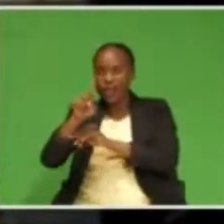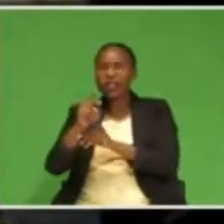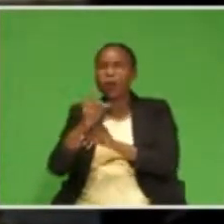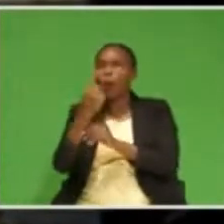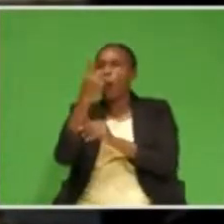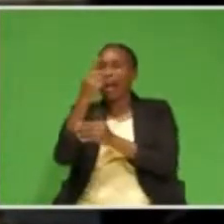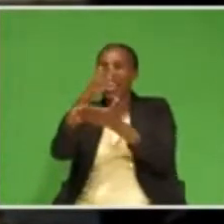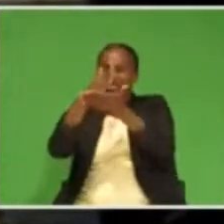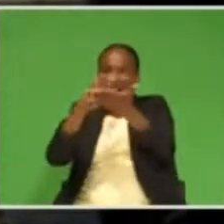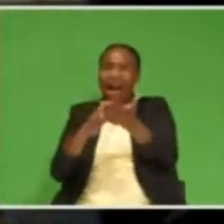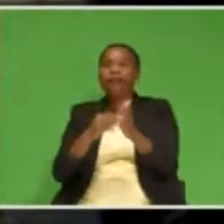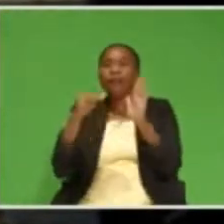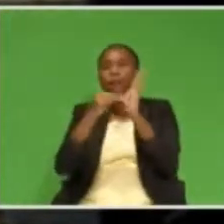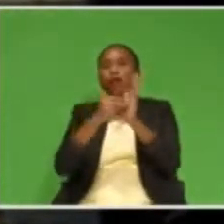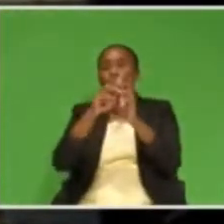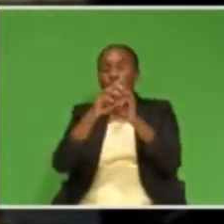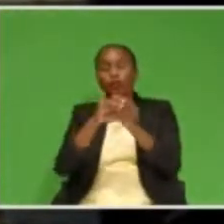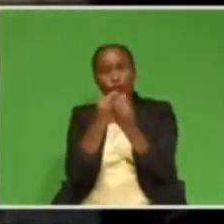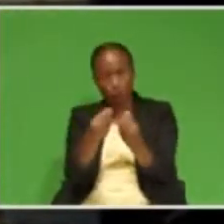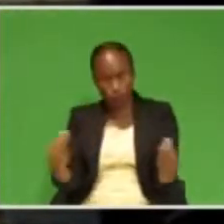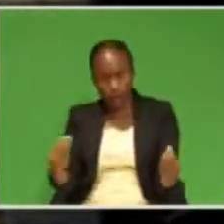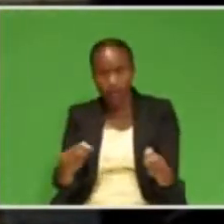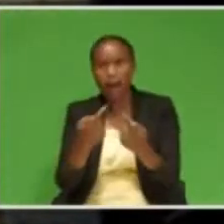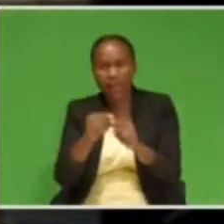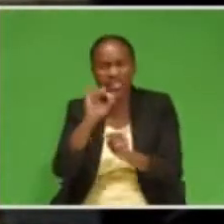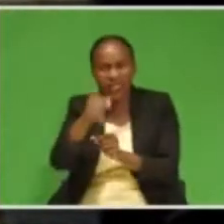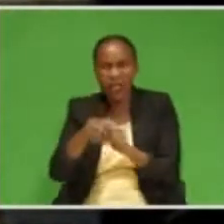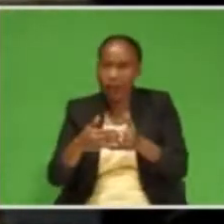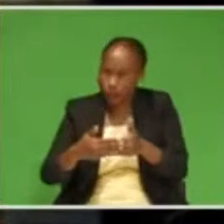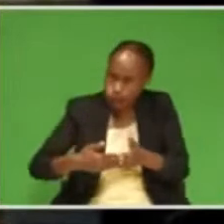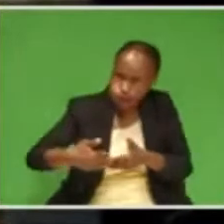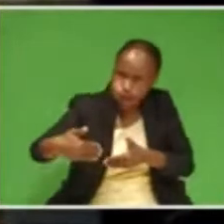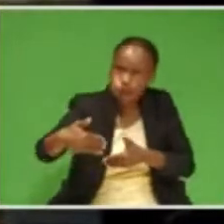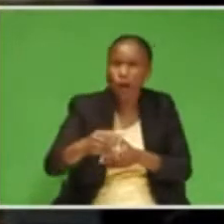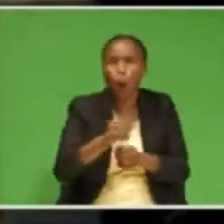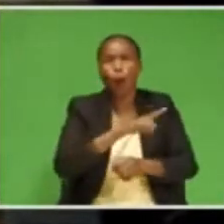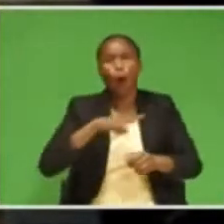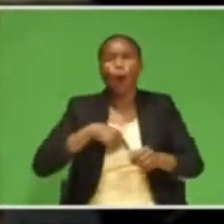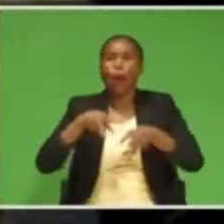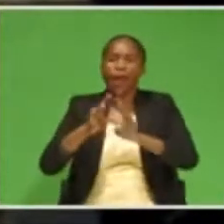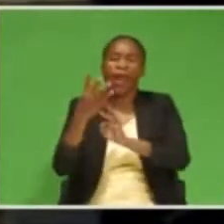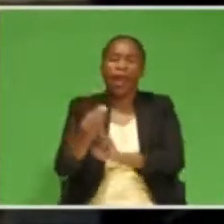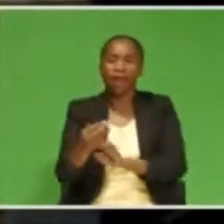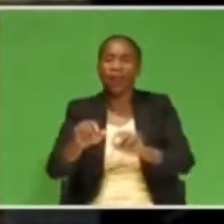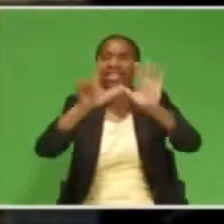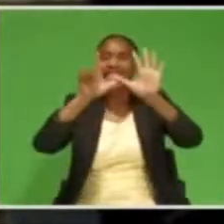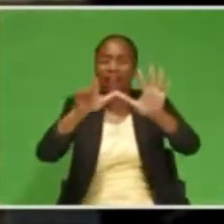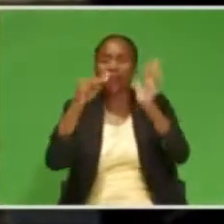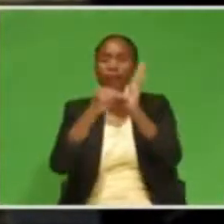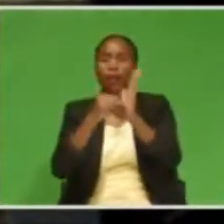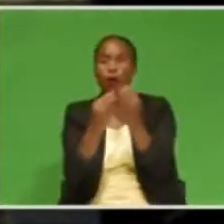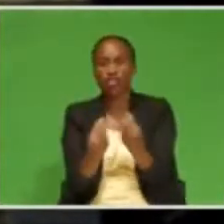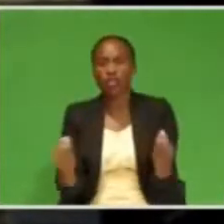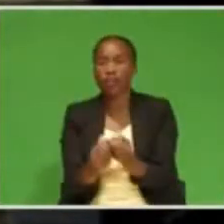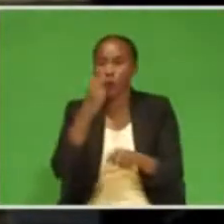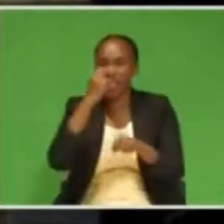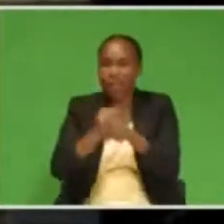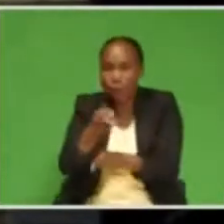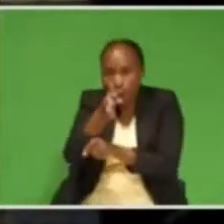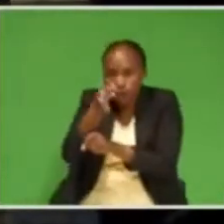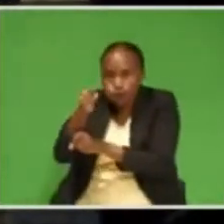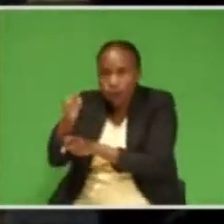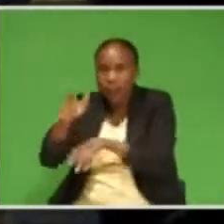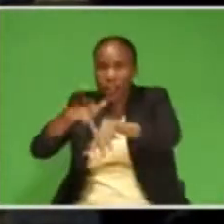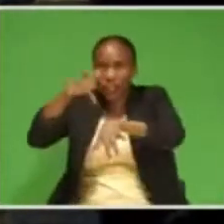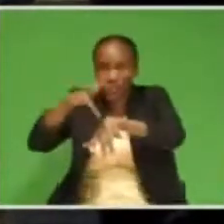children. But we still have a long way to go, as there are some 7 million children that we've got to reach.